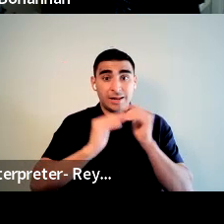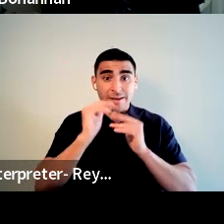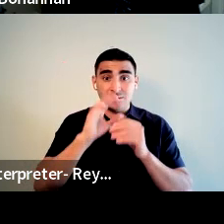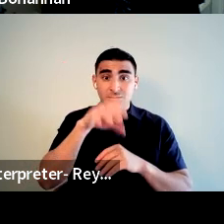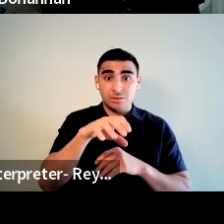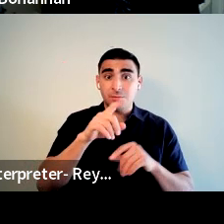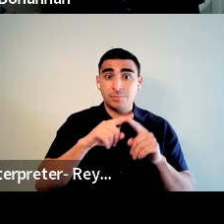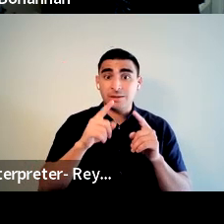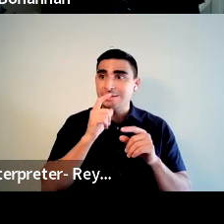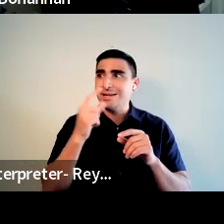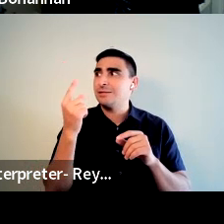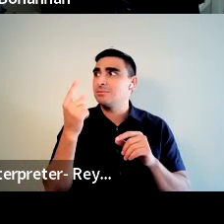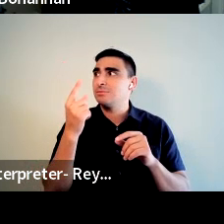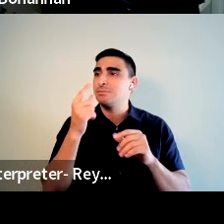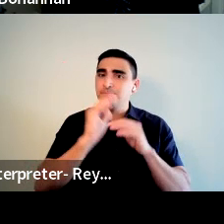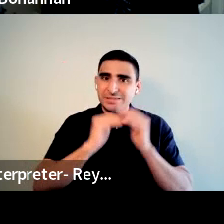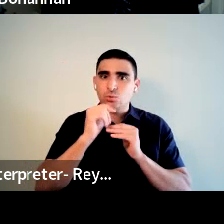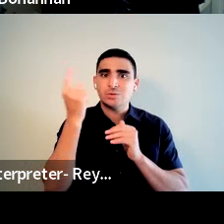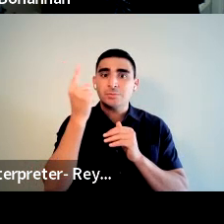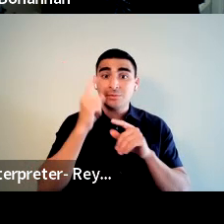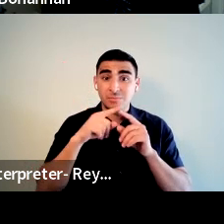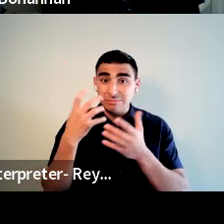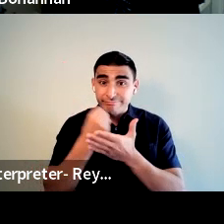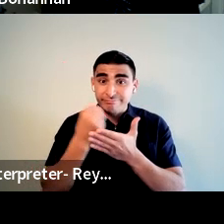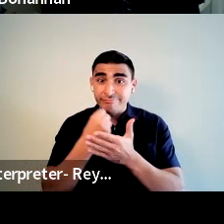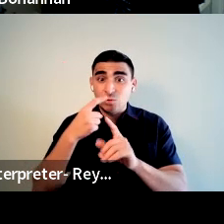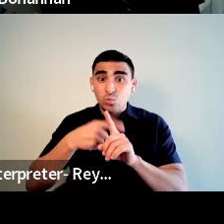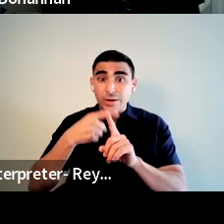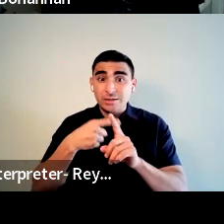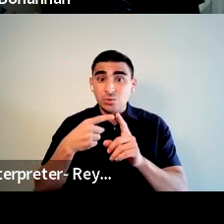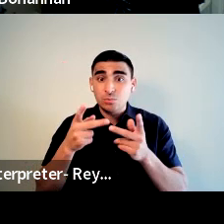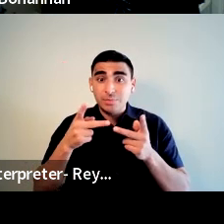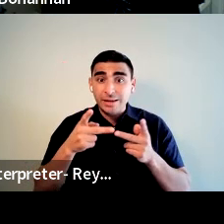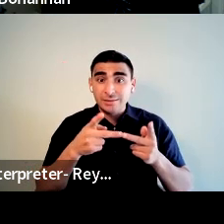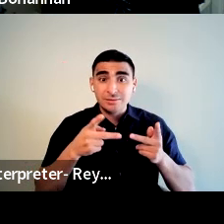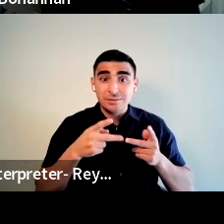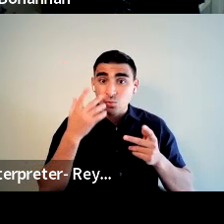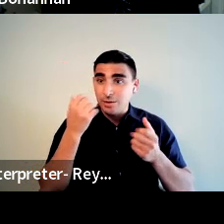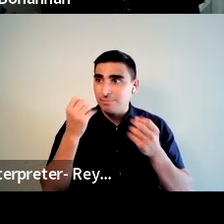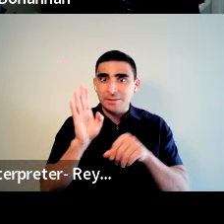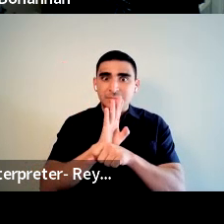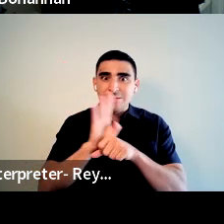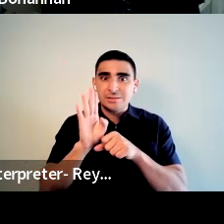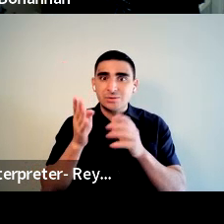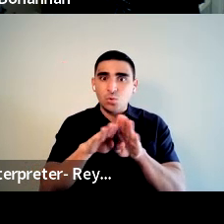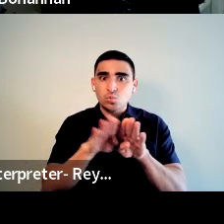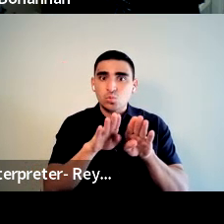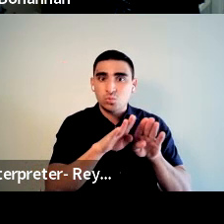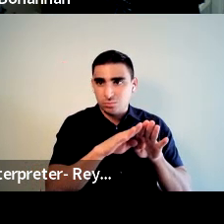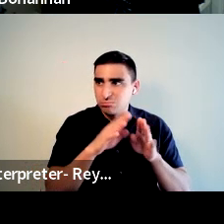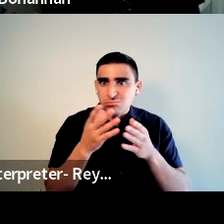necessarily building something, but utilizing all the rental space that's available now, since so many businesses have closed.